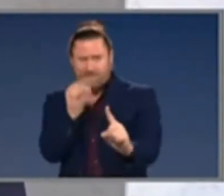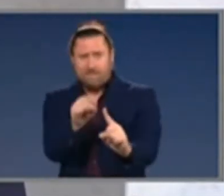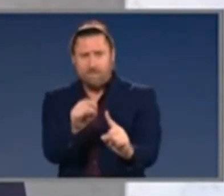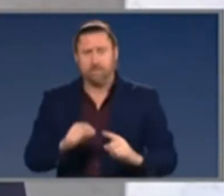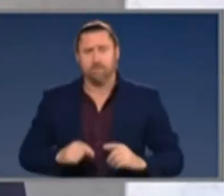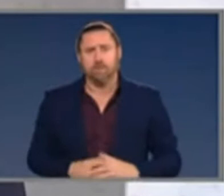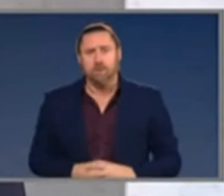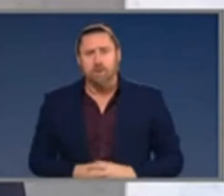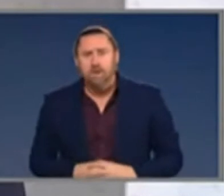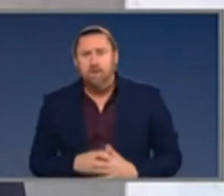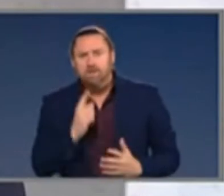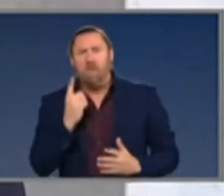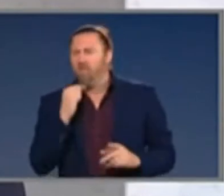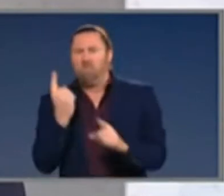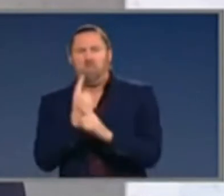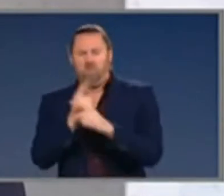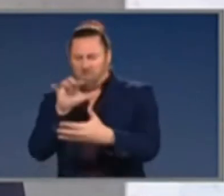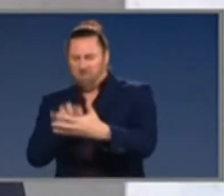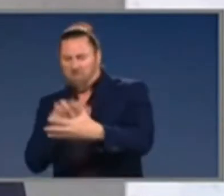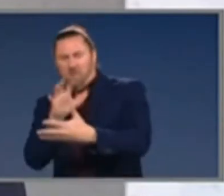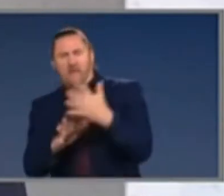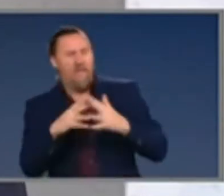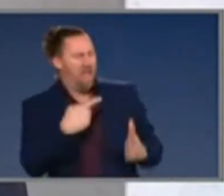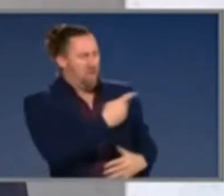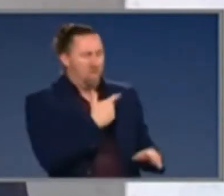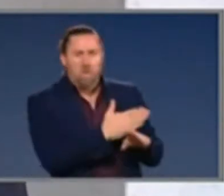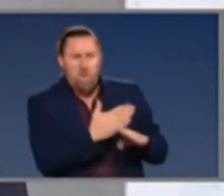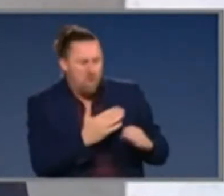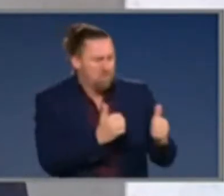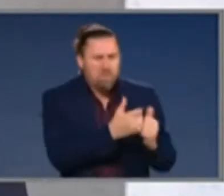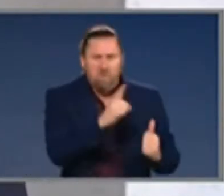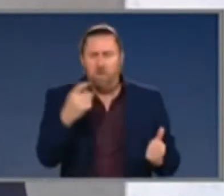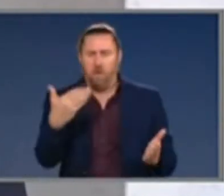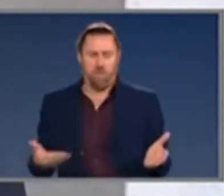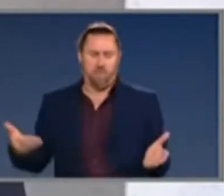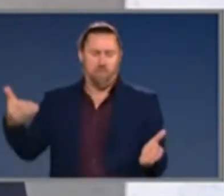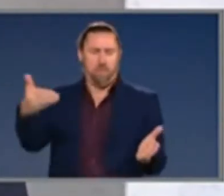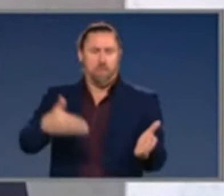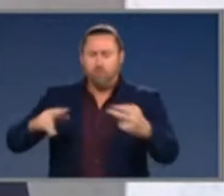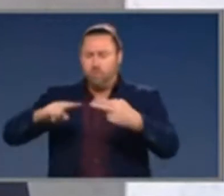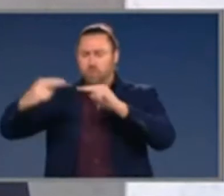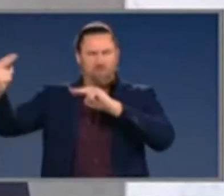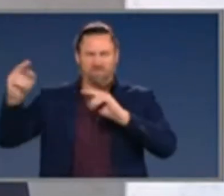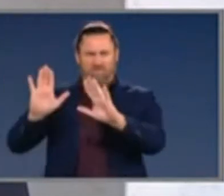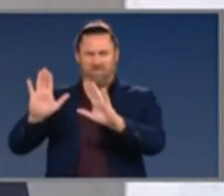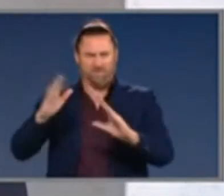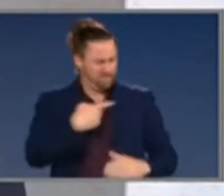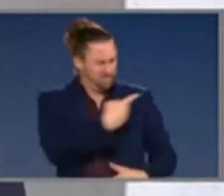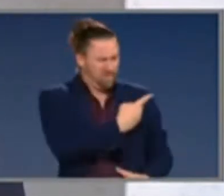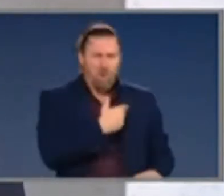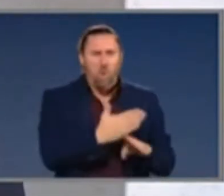things about how the Premier and I are working together are greatly exaggerated. The Premier and I enjoy a very good working